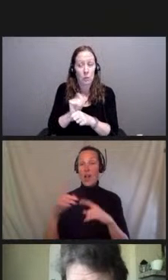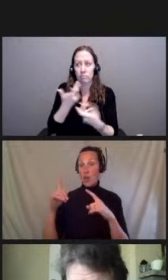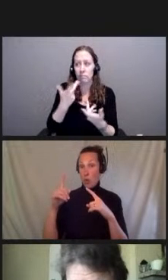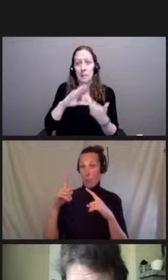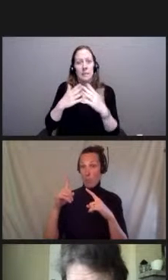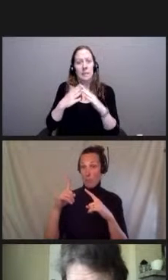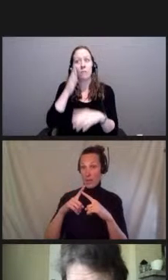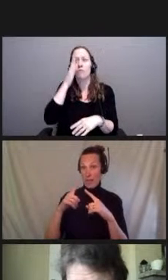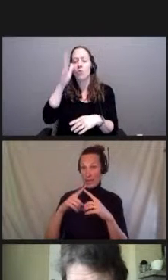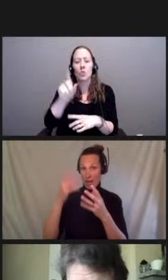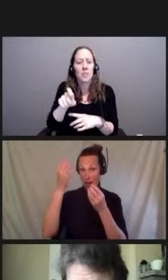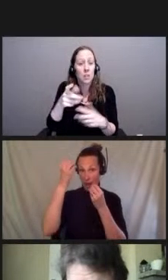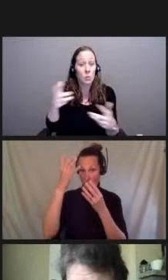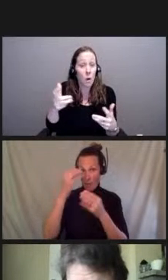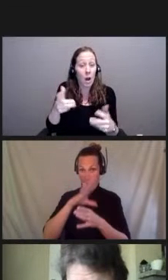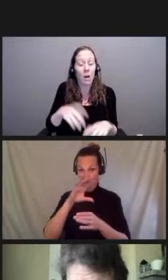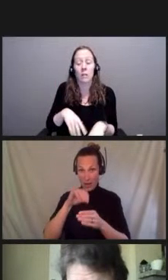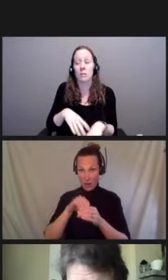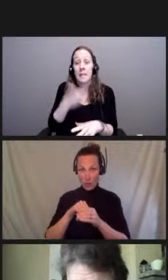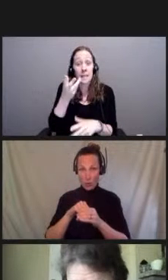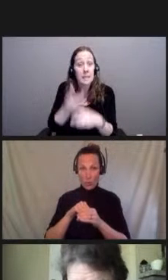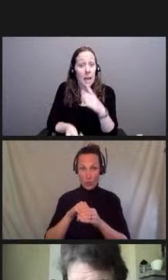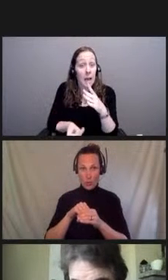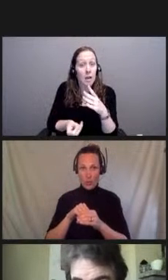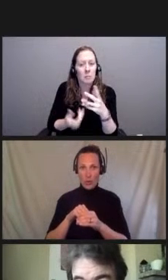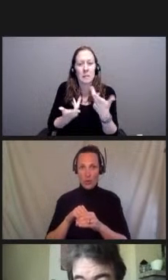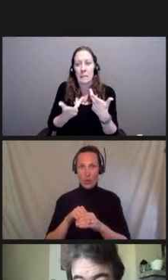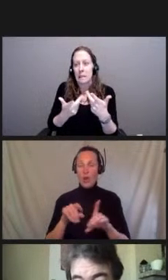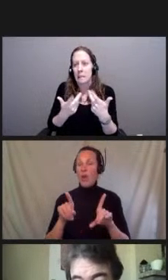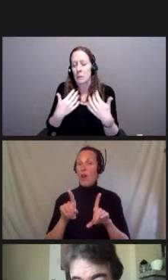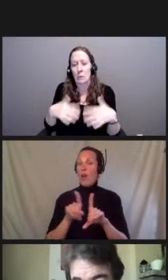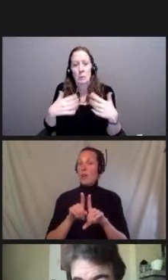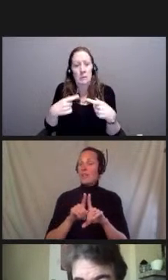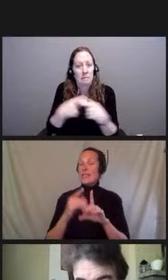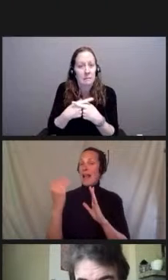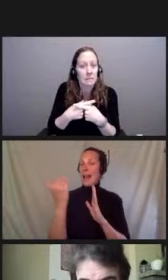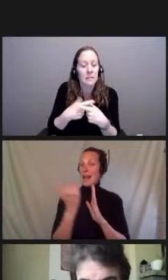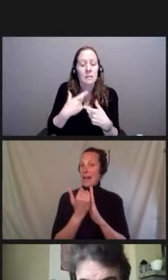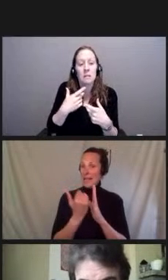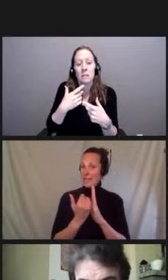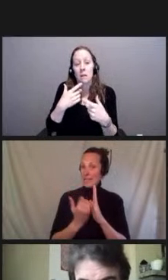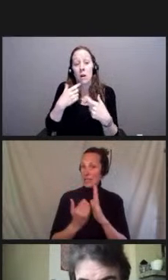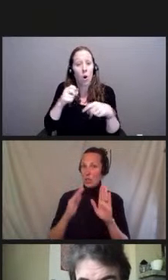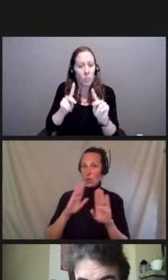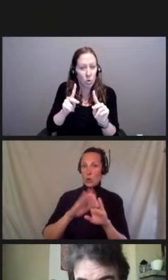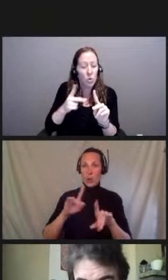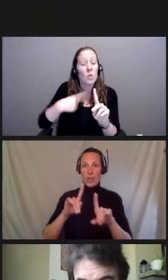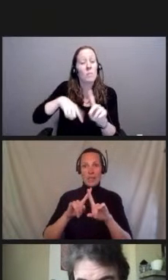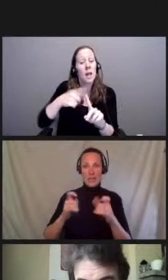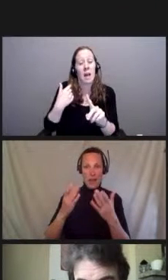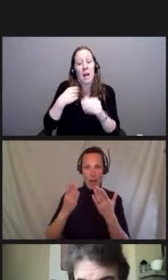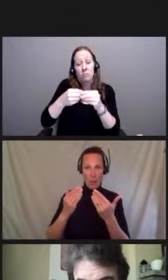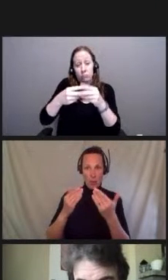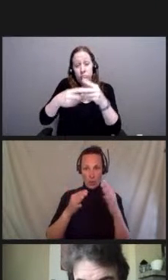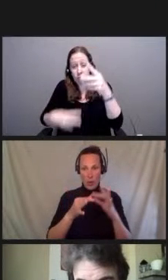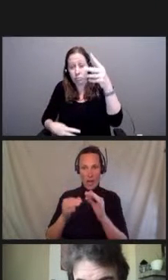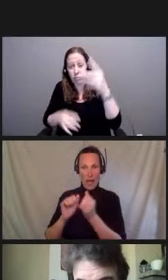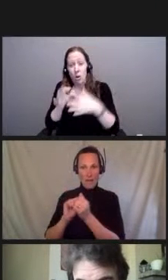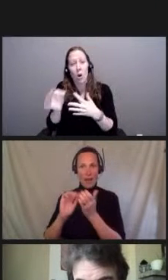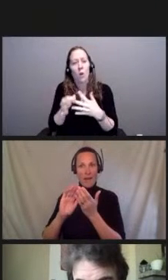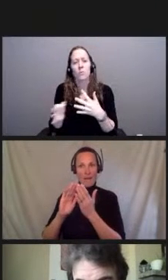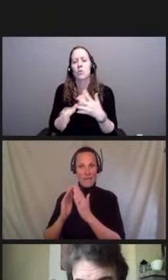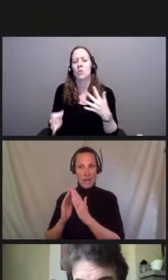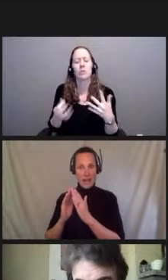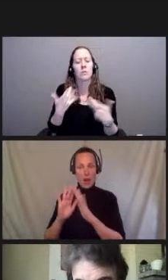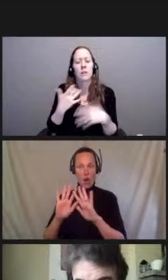needs, gaps, constraints, and opportunities, along with a long list of options available to meet the future needs and